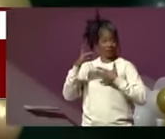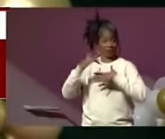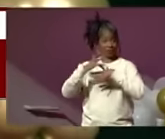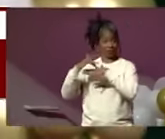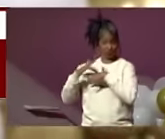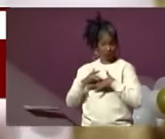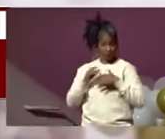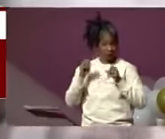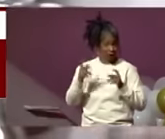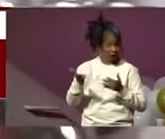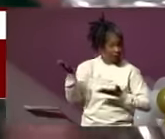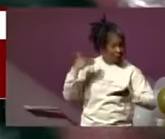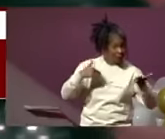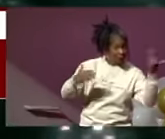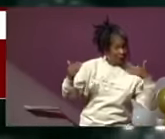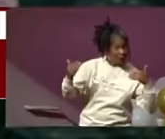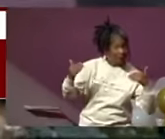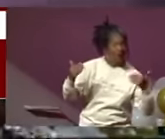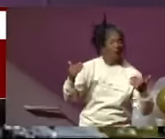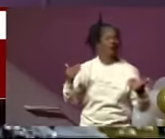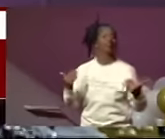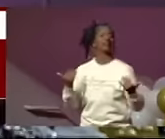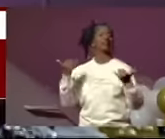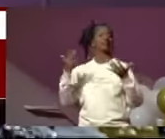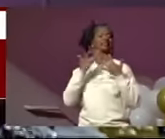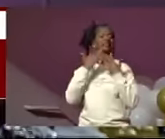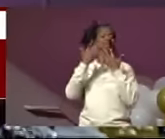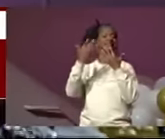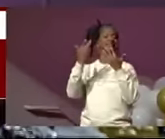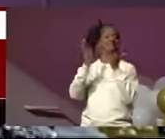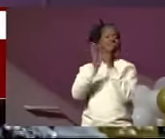right now. Come on. Sing it.